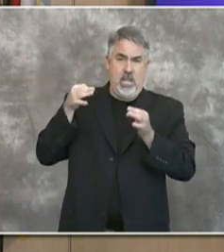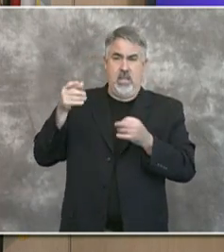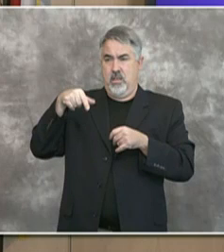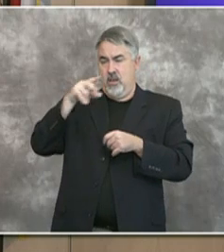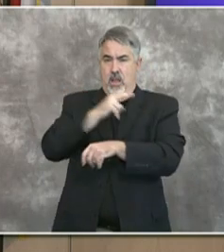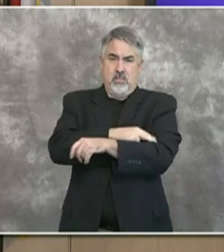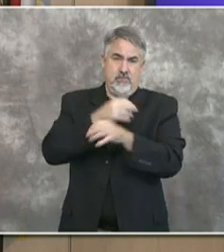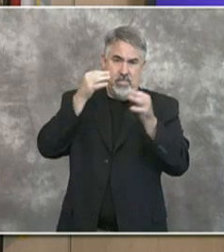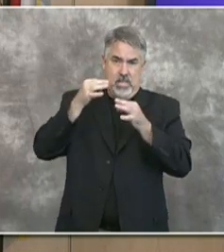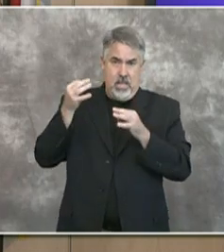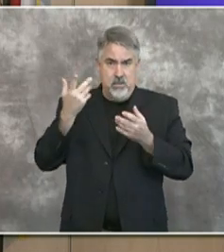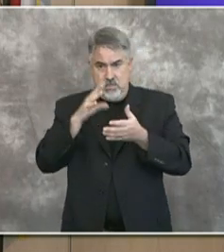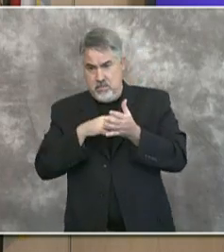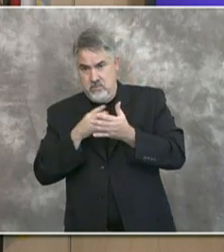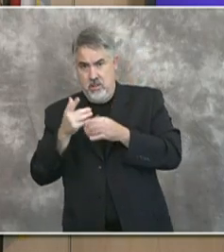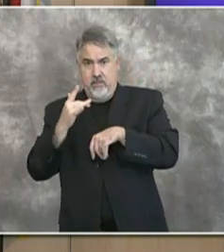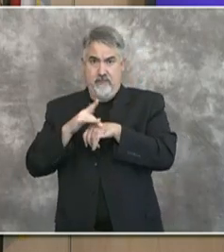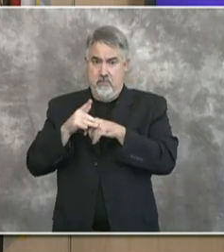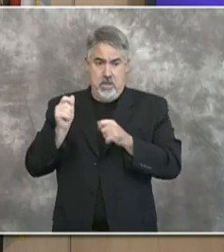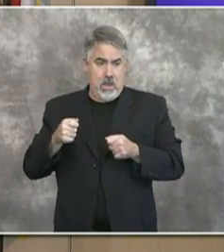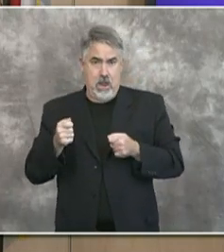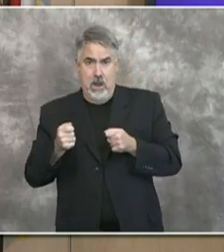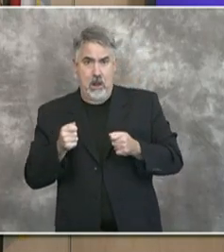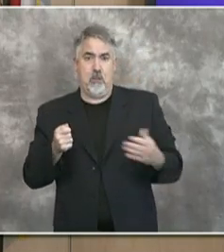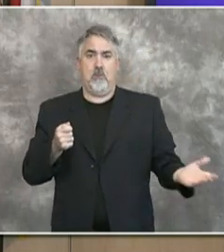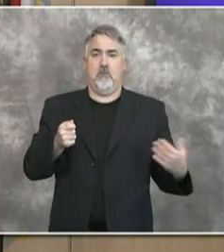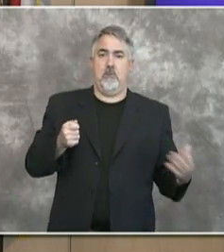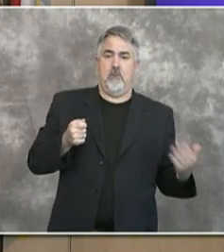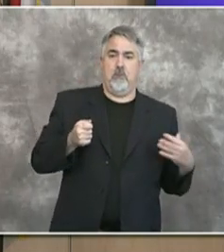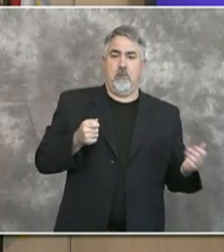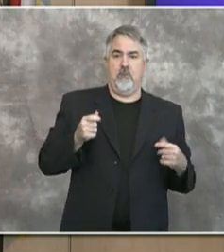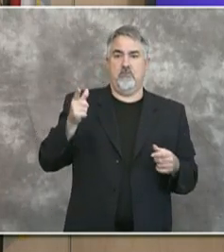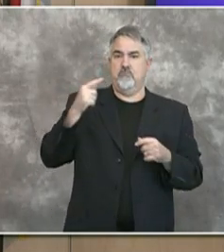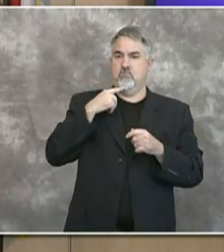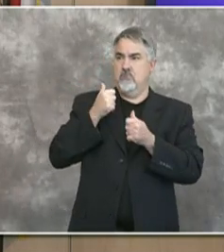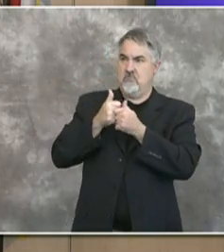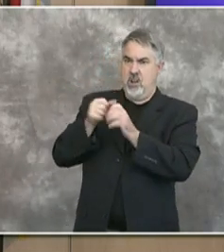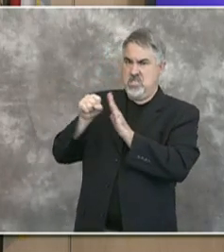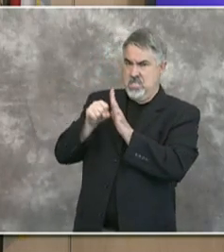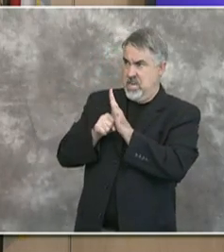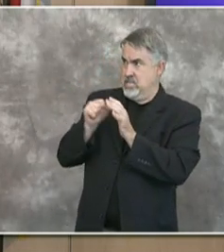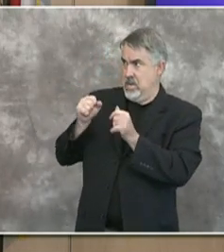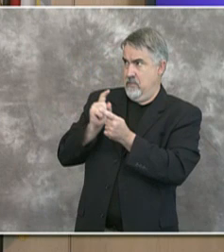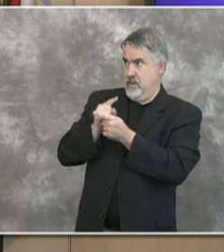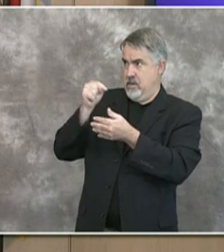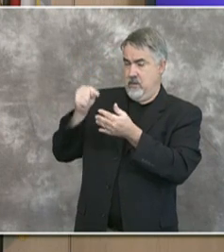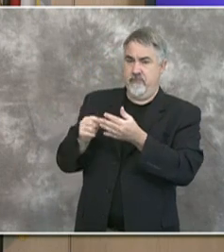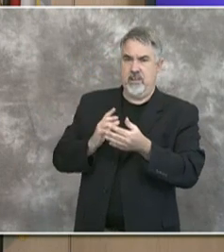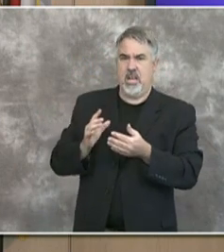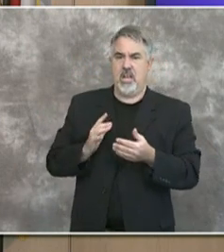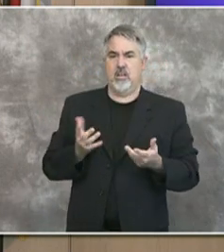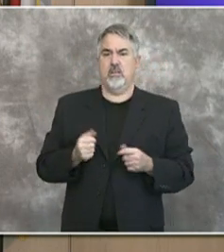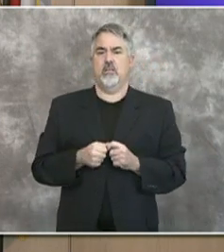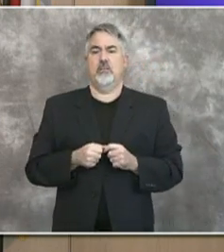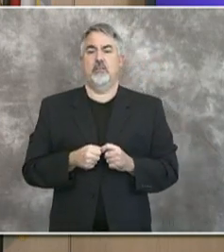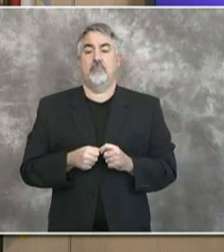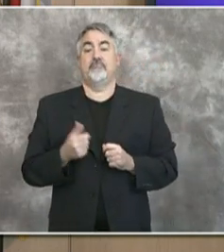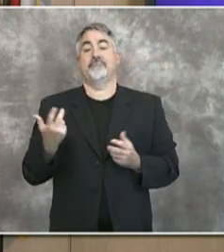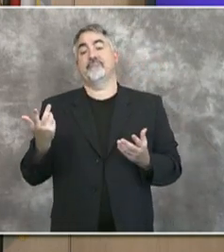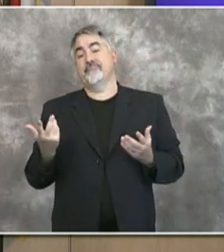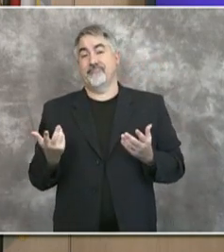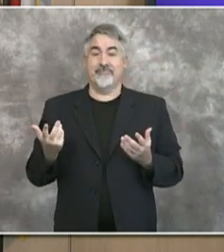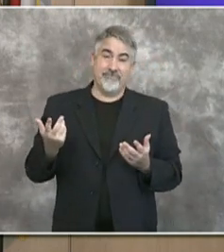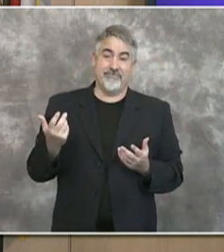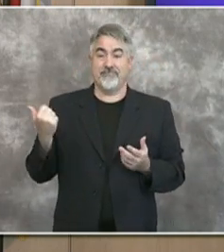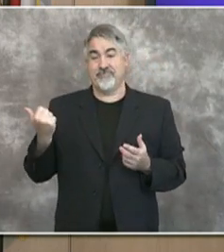supply capacity, and consistent with state guidance. Our hospitals have been incredible partners throughout this crisis.